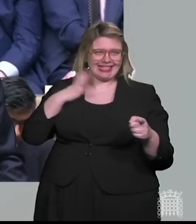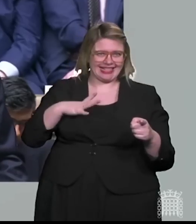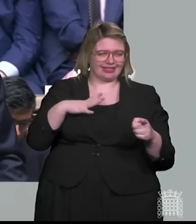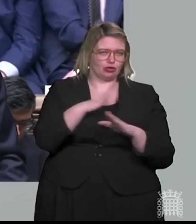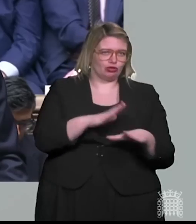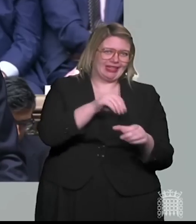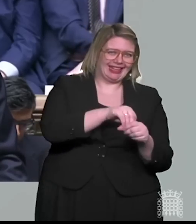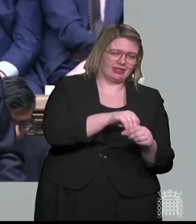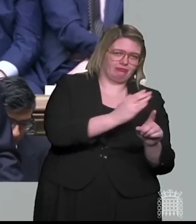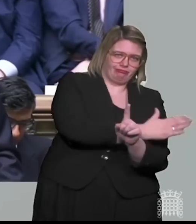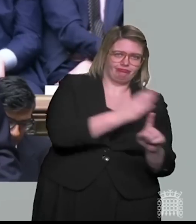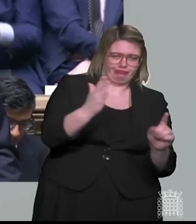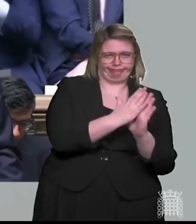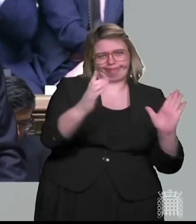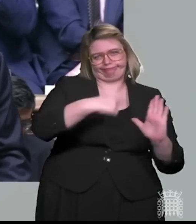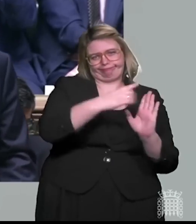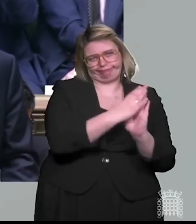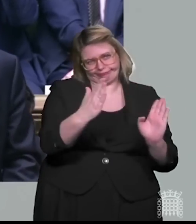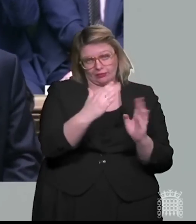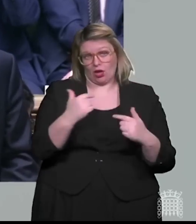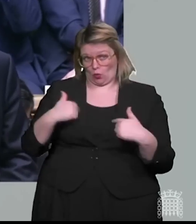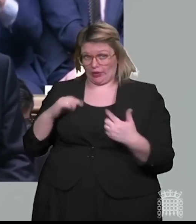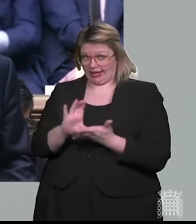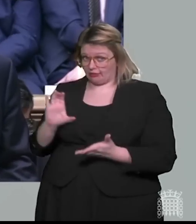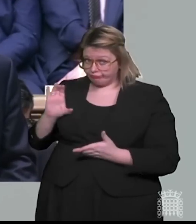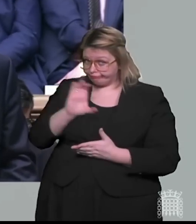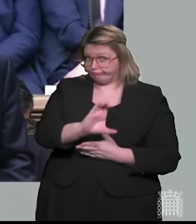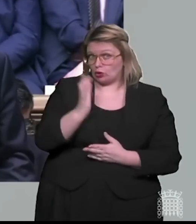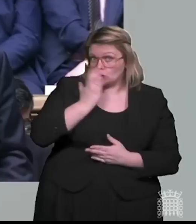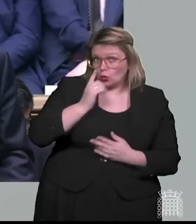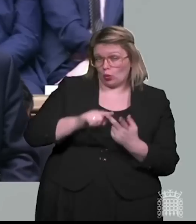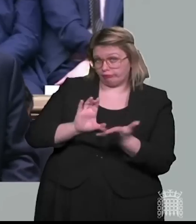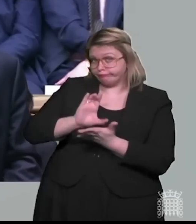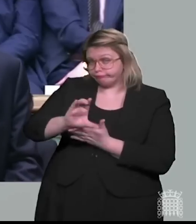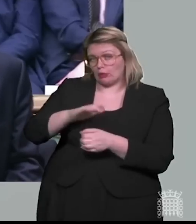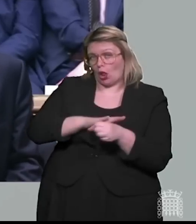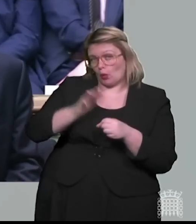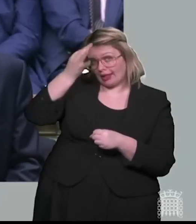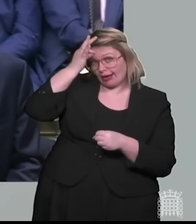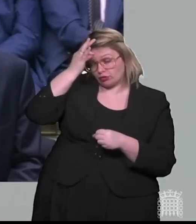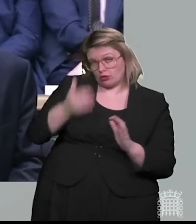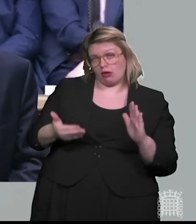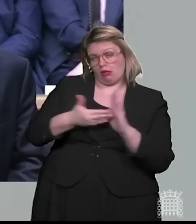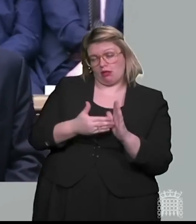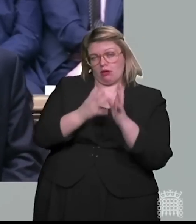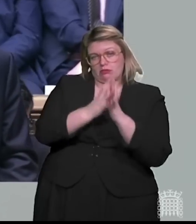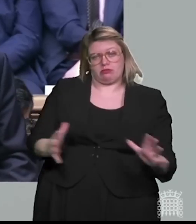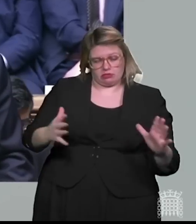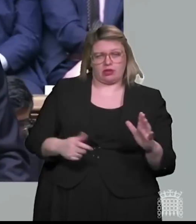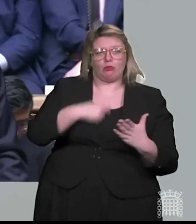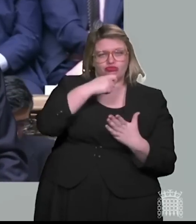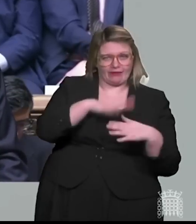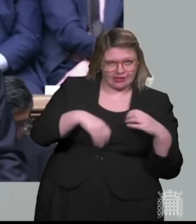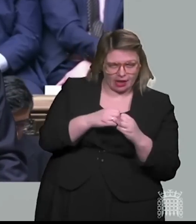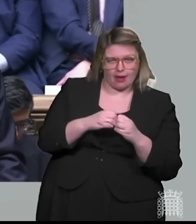school. To address this, we'll fund schools and local authorities to increase the supply of wraparound care so all